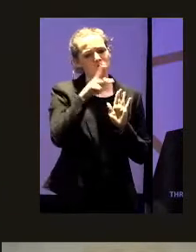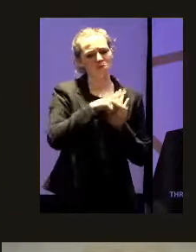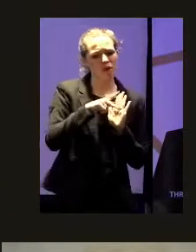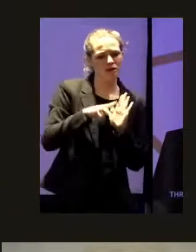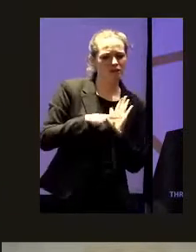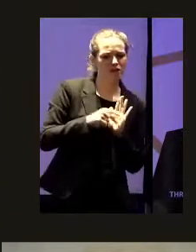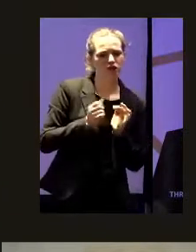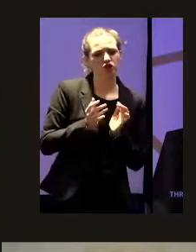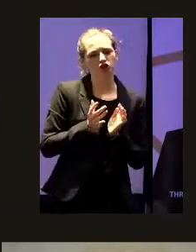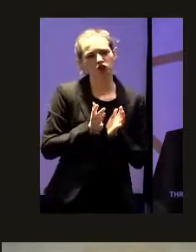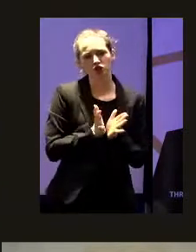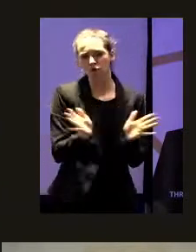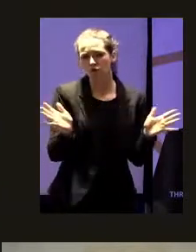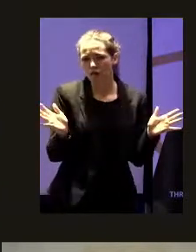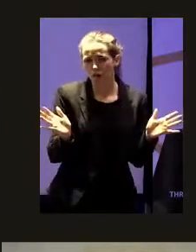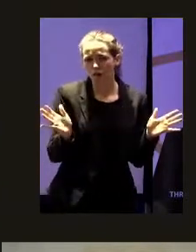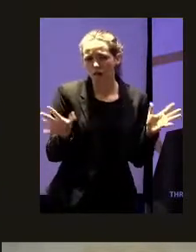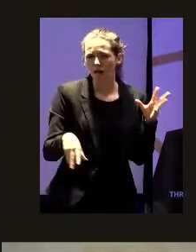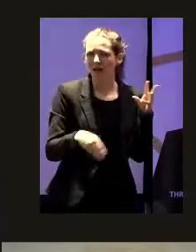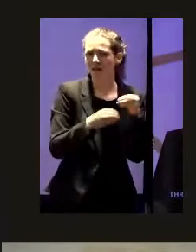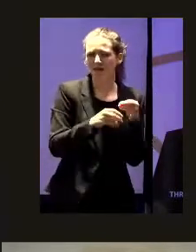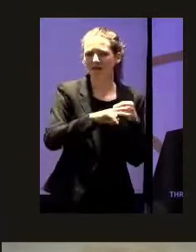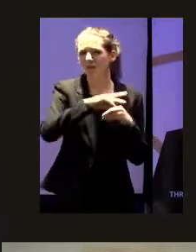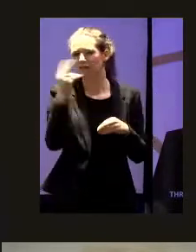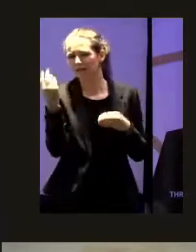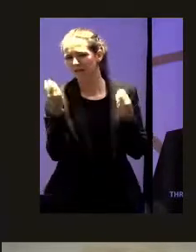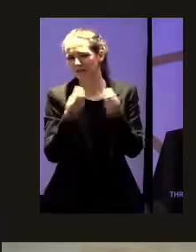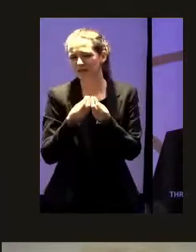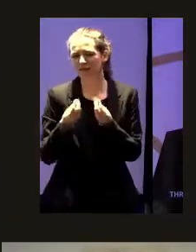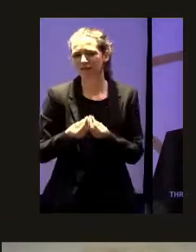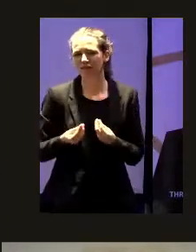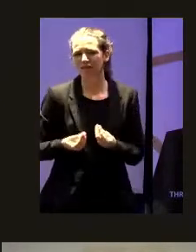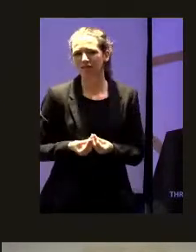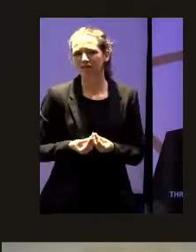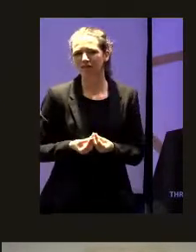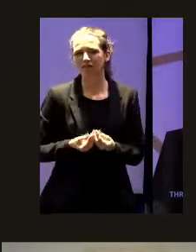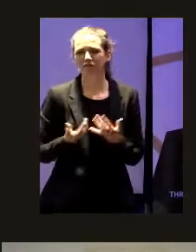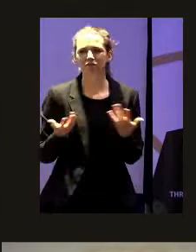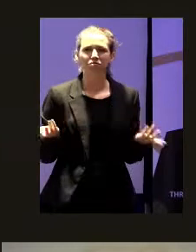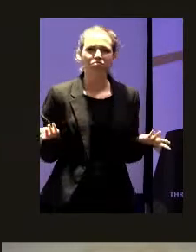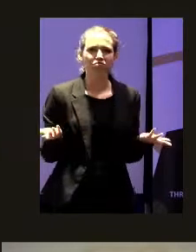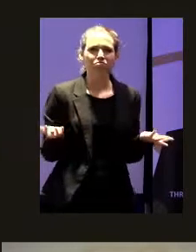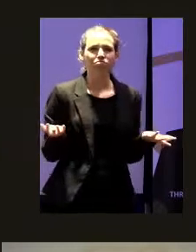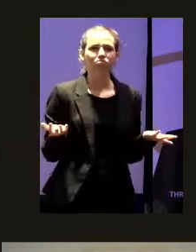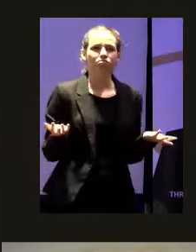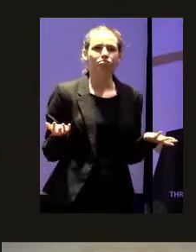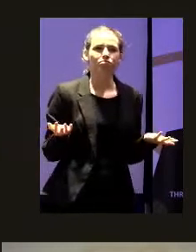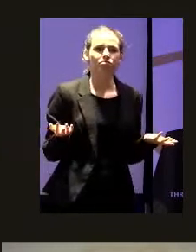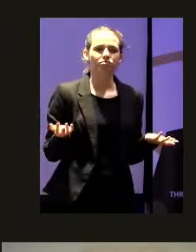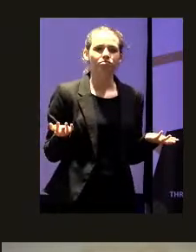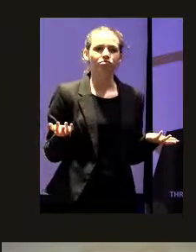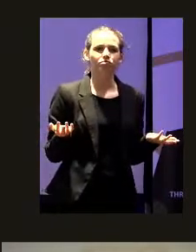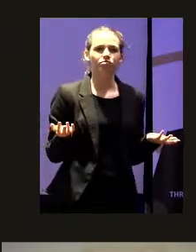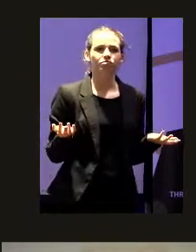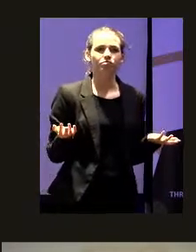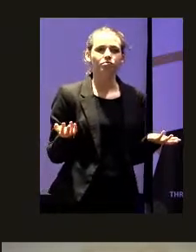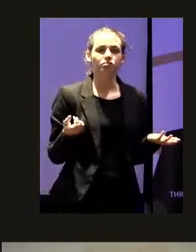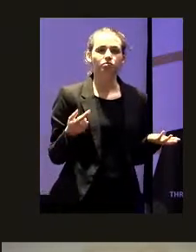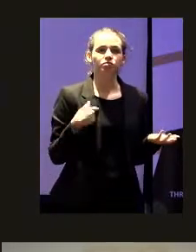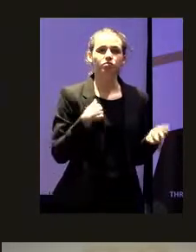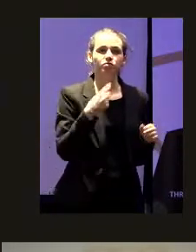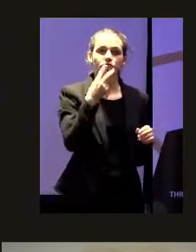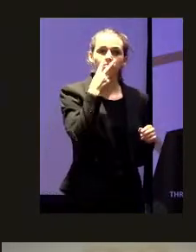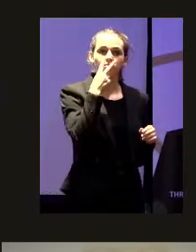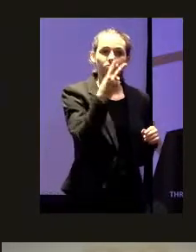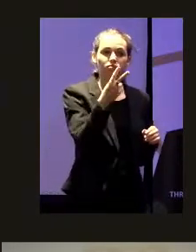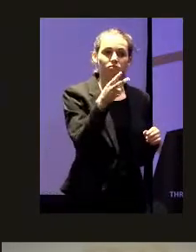which would include other features within the locality. And you would then find this, if you look